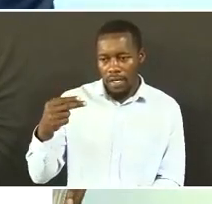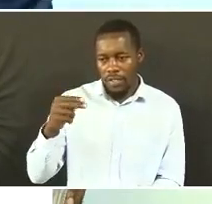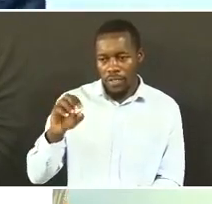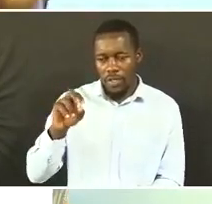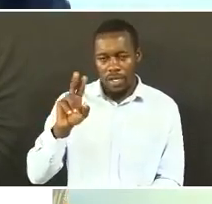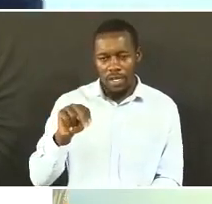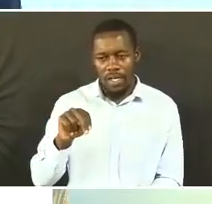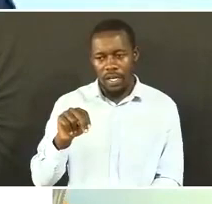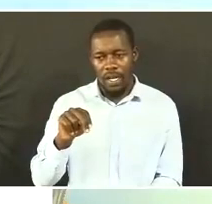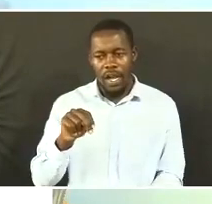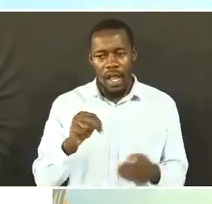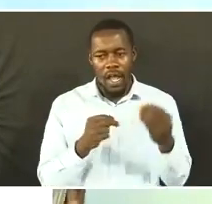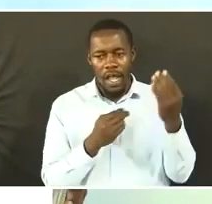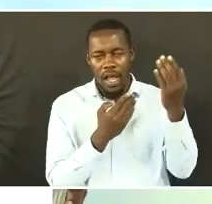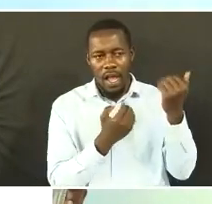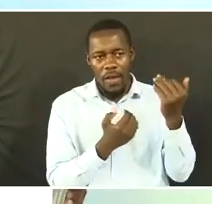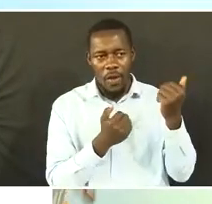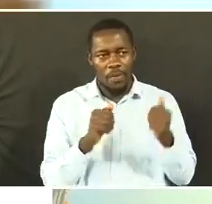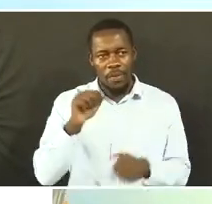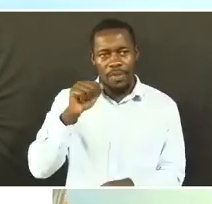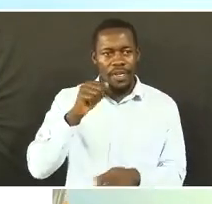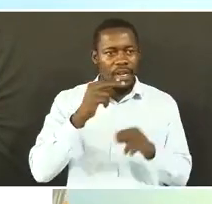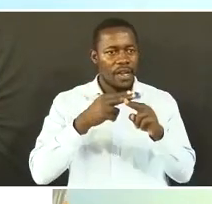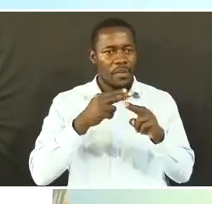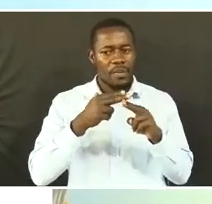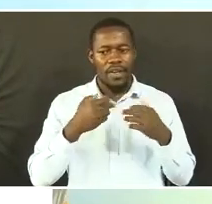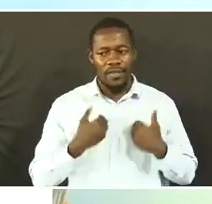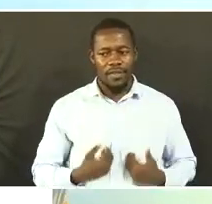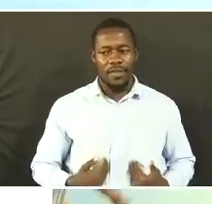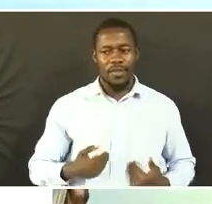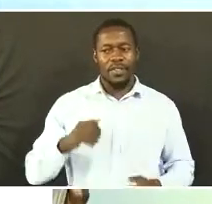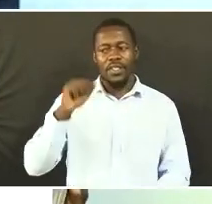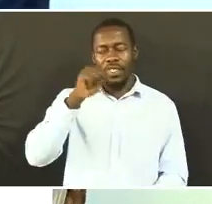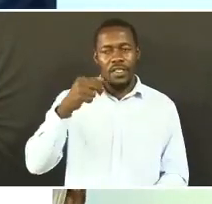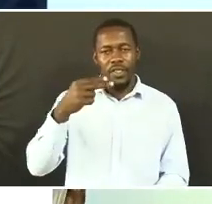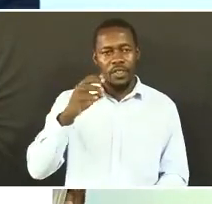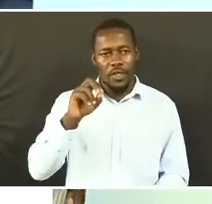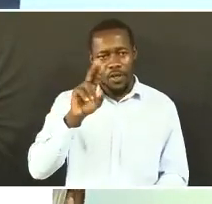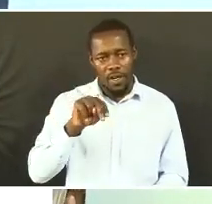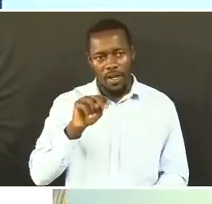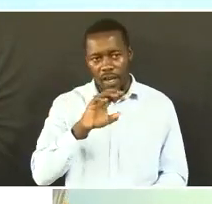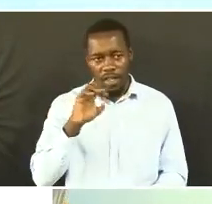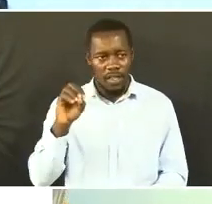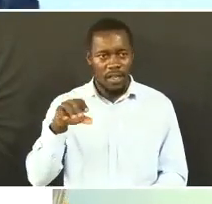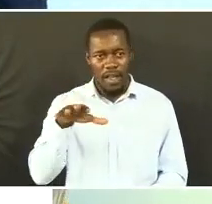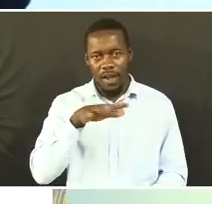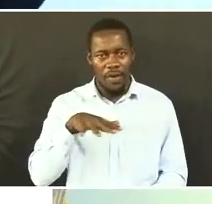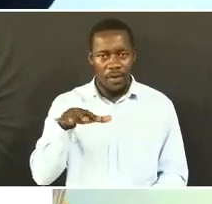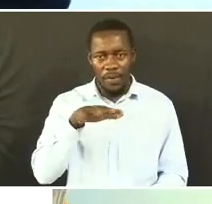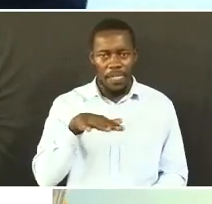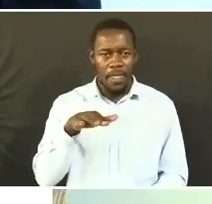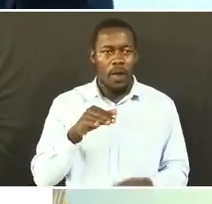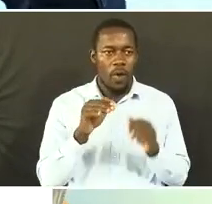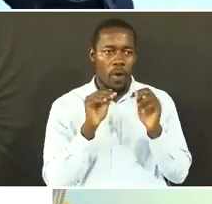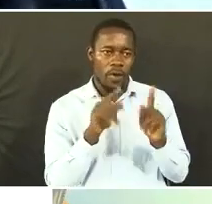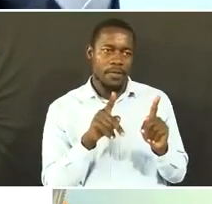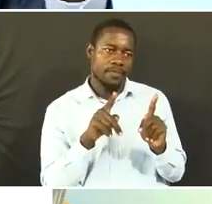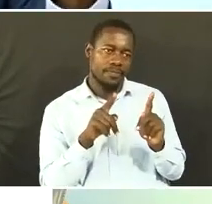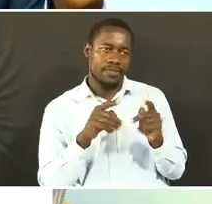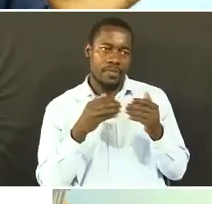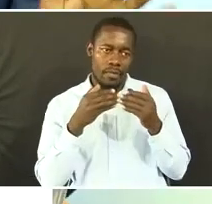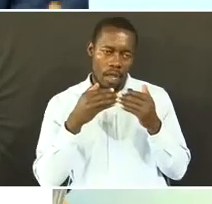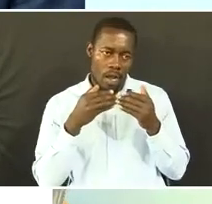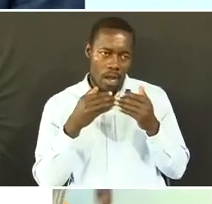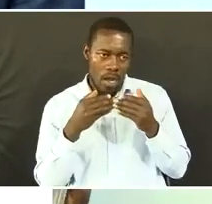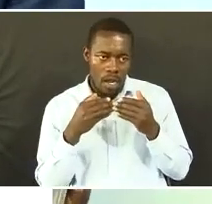today. But if there is a Sean in church, it's purely just for illustration. So prodigal Sean hated